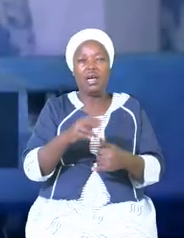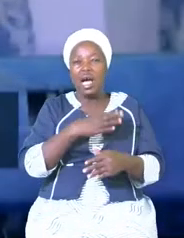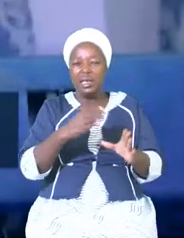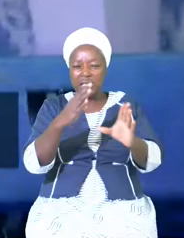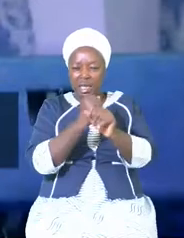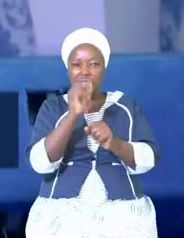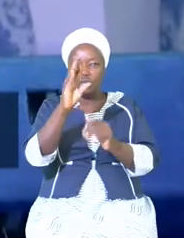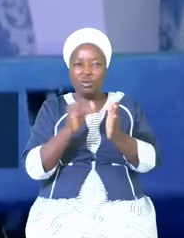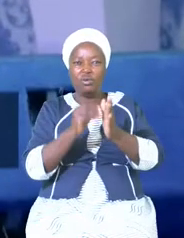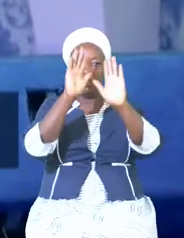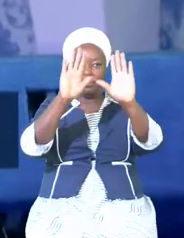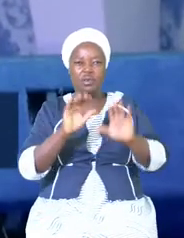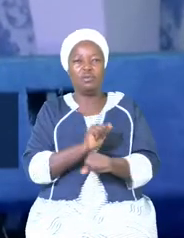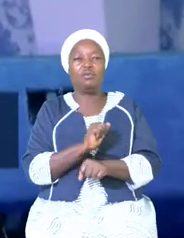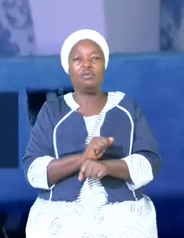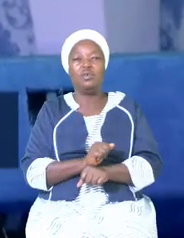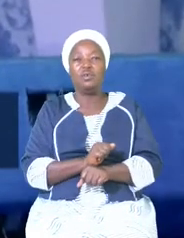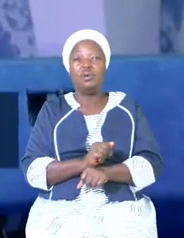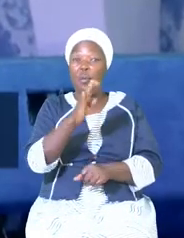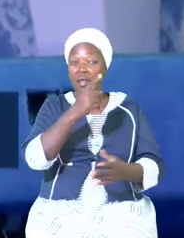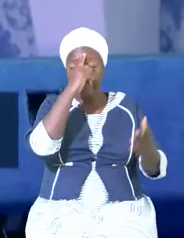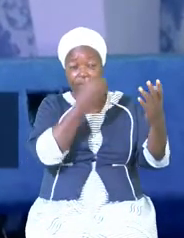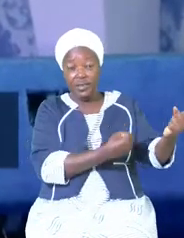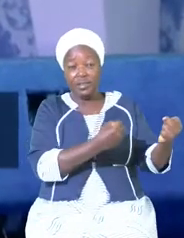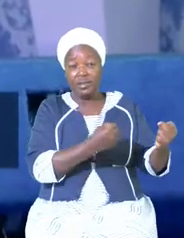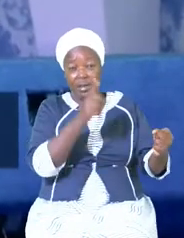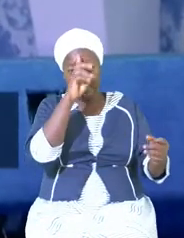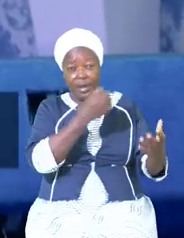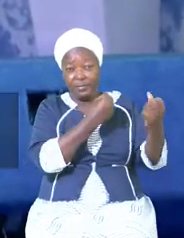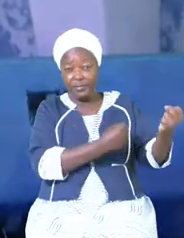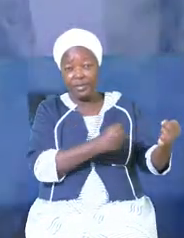up. And it's time for us to receive from the Lord.